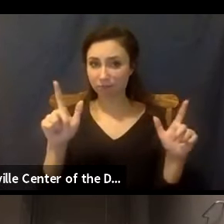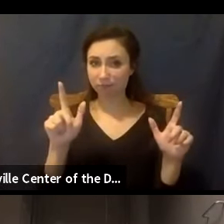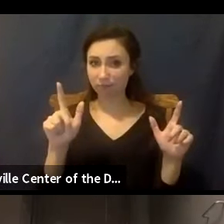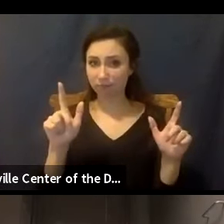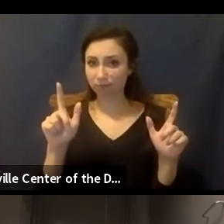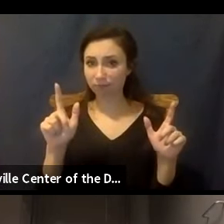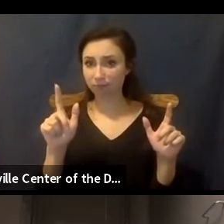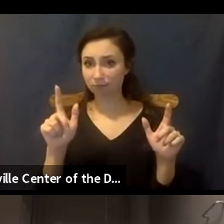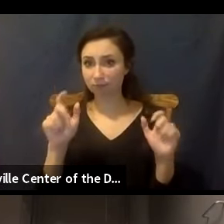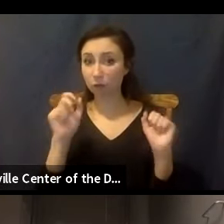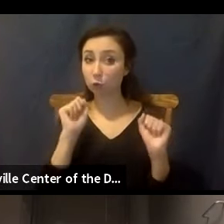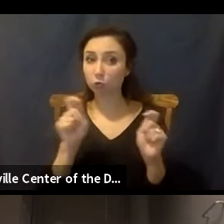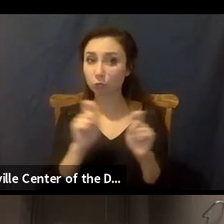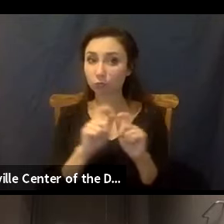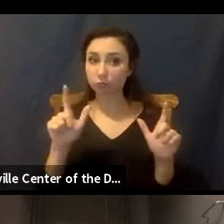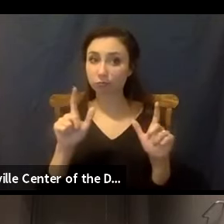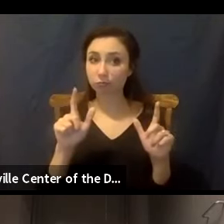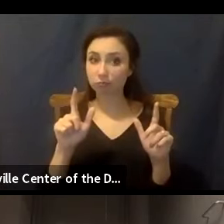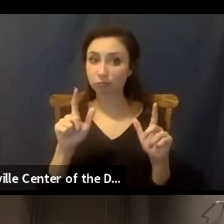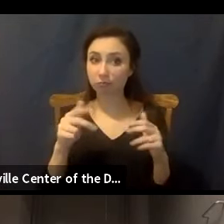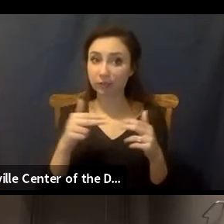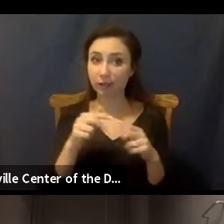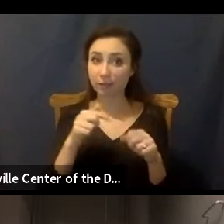time? Would that be possible?